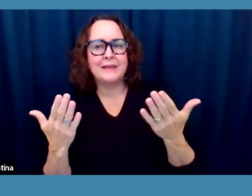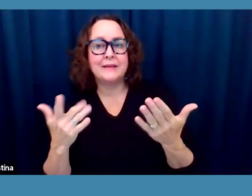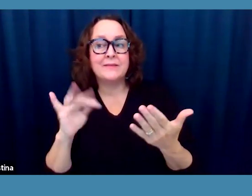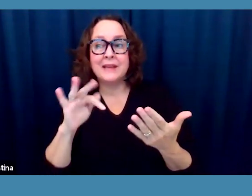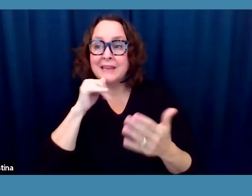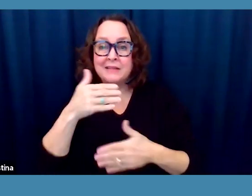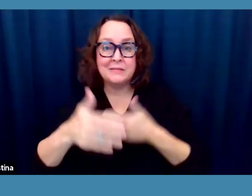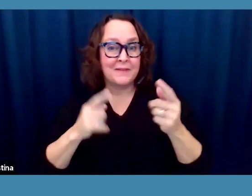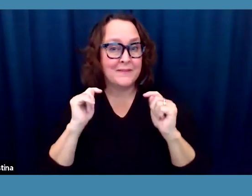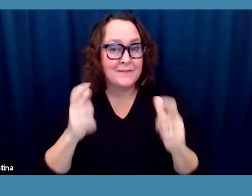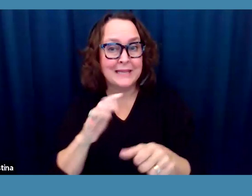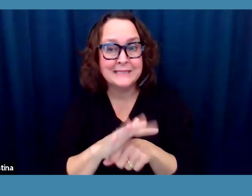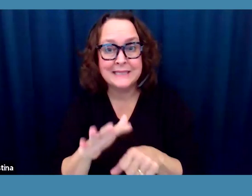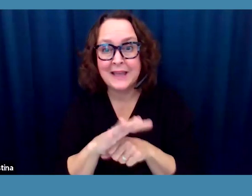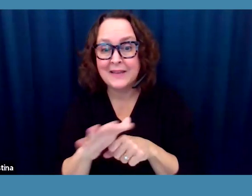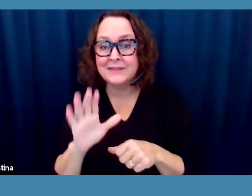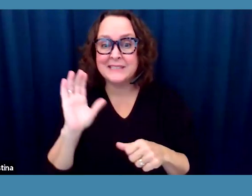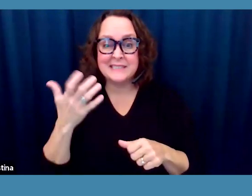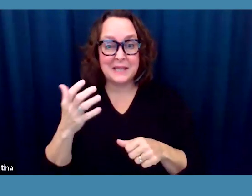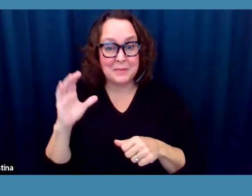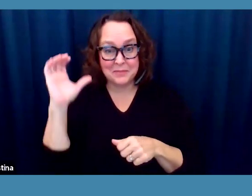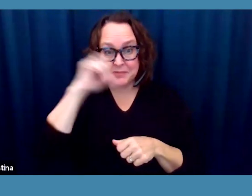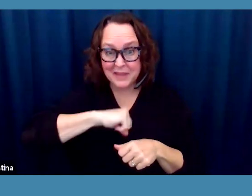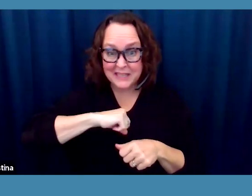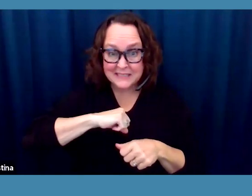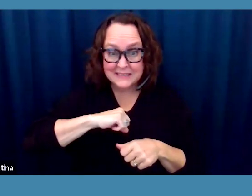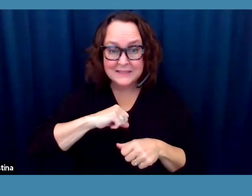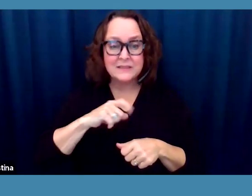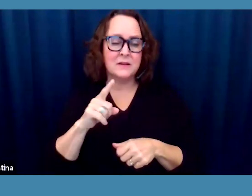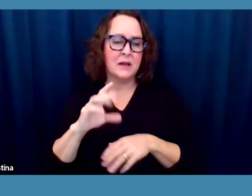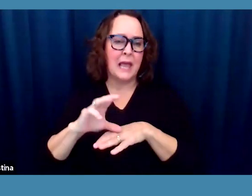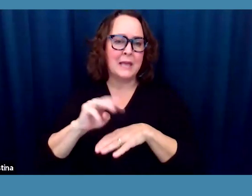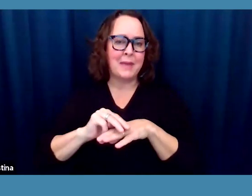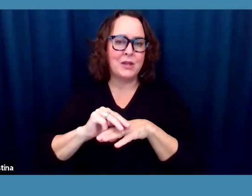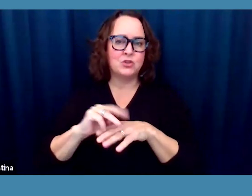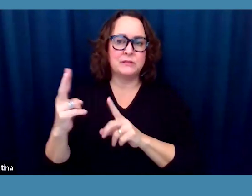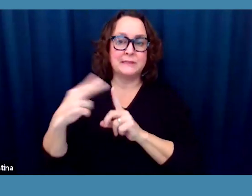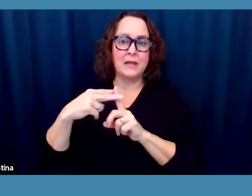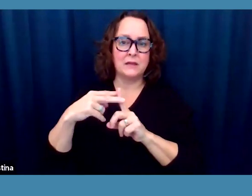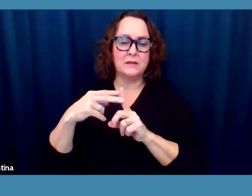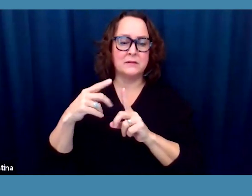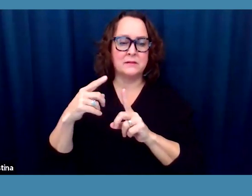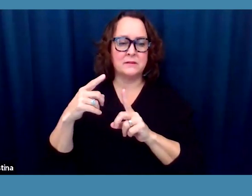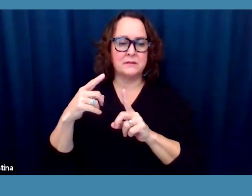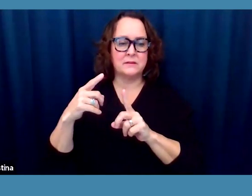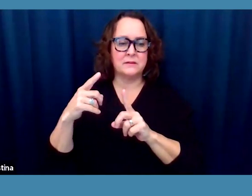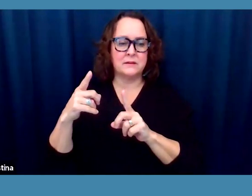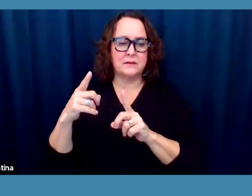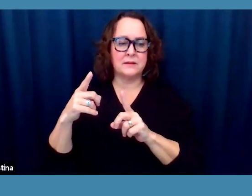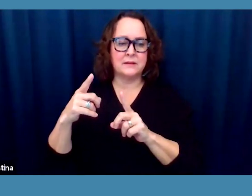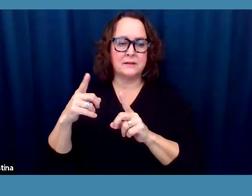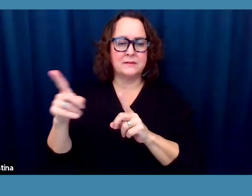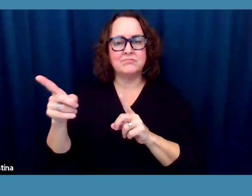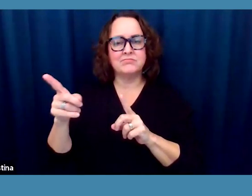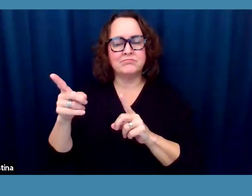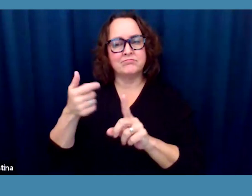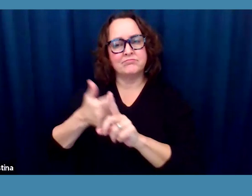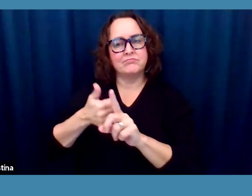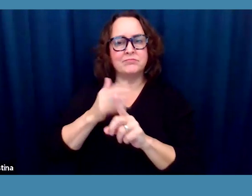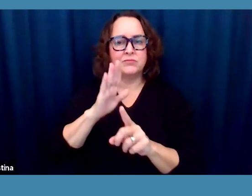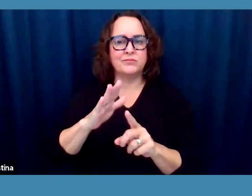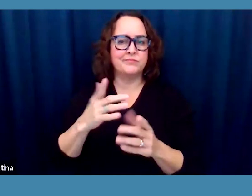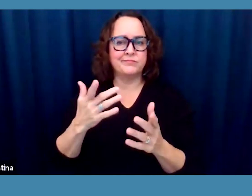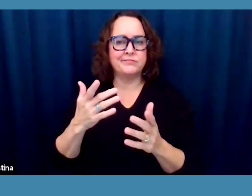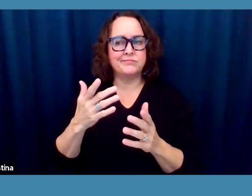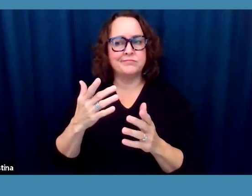quickly or that seems to have been missed. But your case manager that you receive as a long-term care waiver enrollee is really your kind of